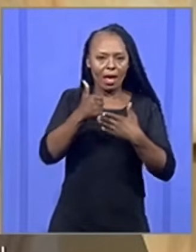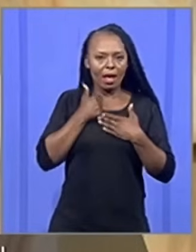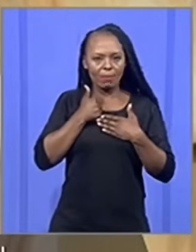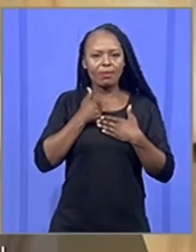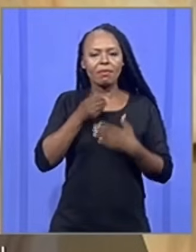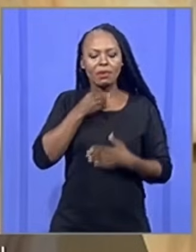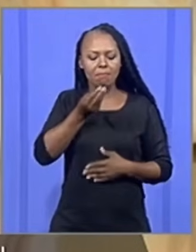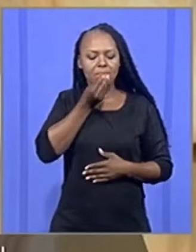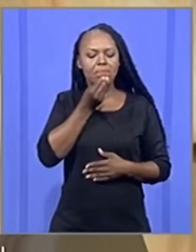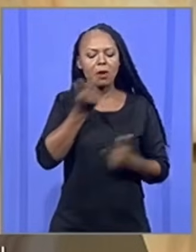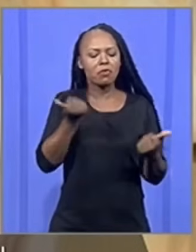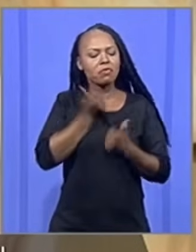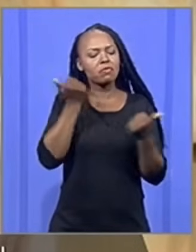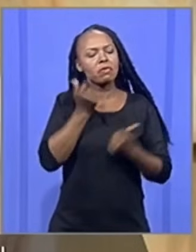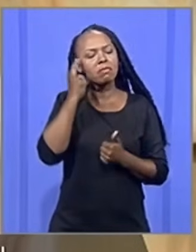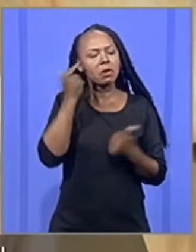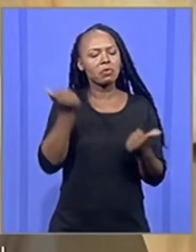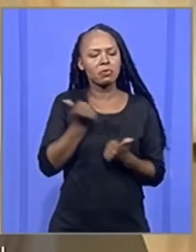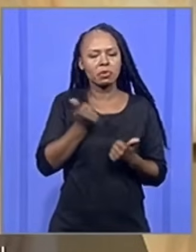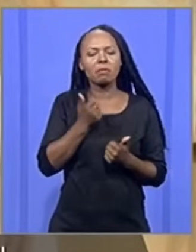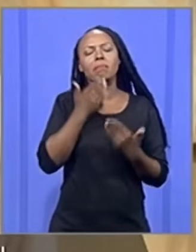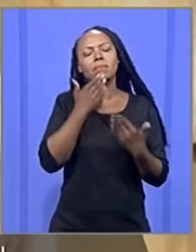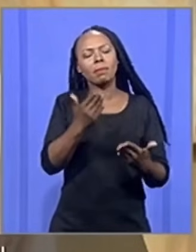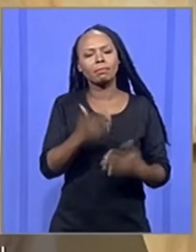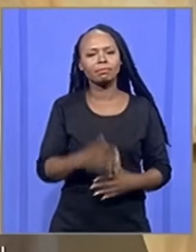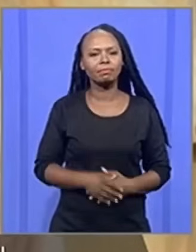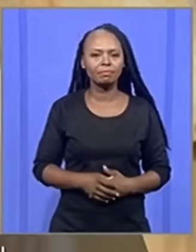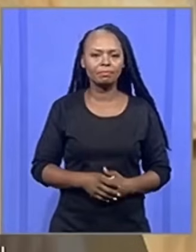jele. Ke leboga ka seno.